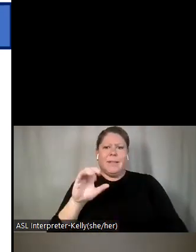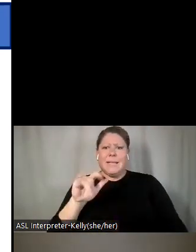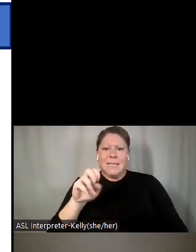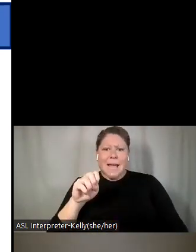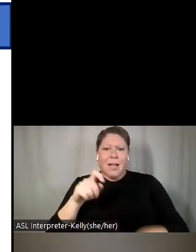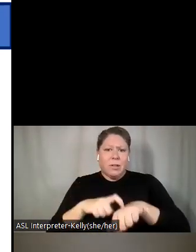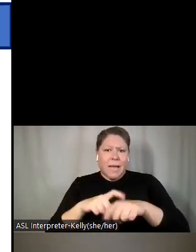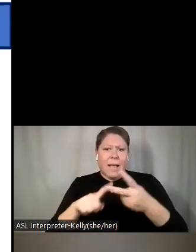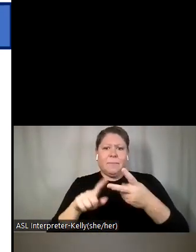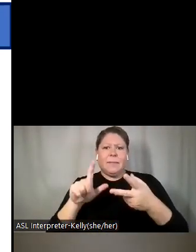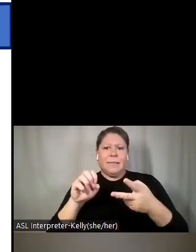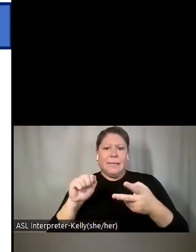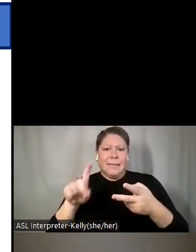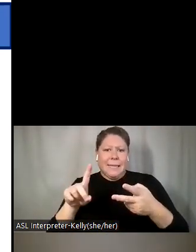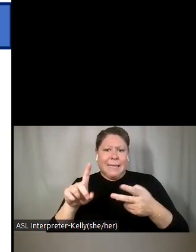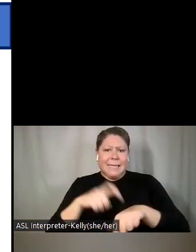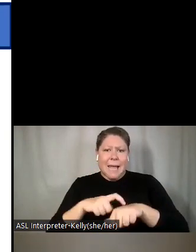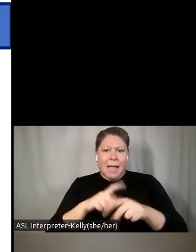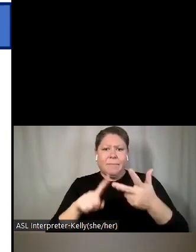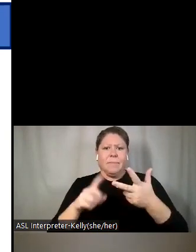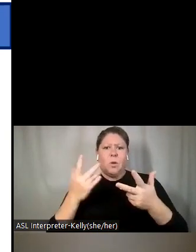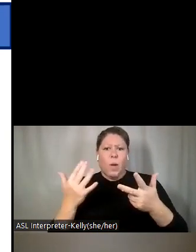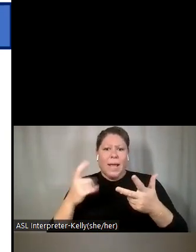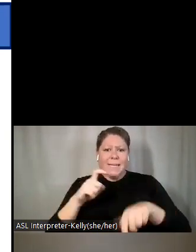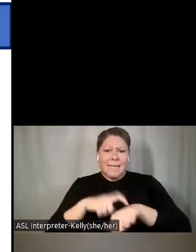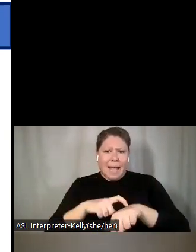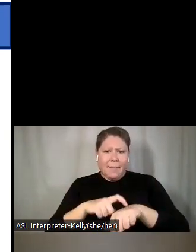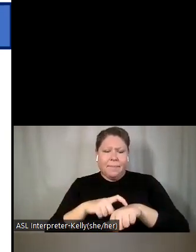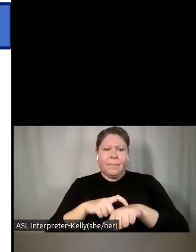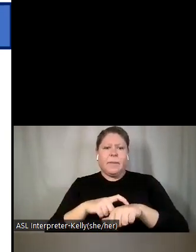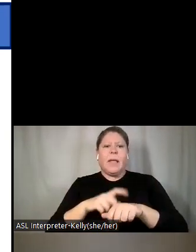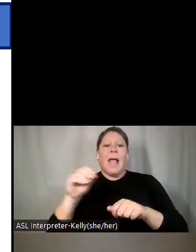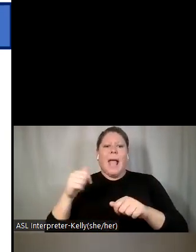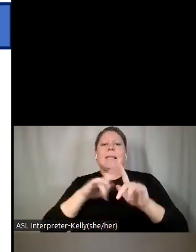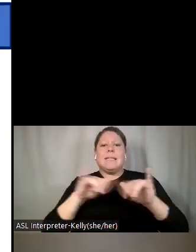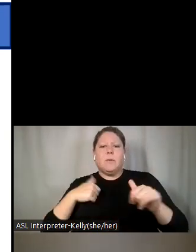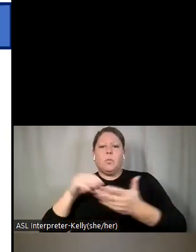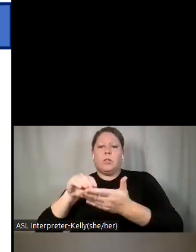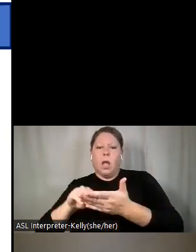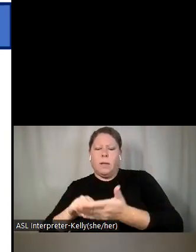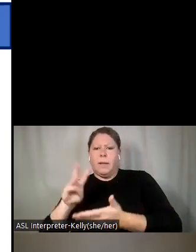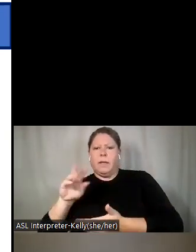time, and documenting what waste is present within a process directly with staff.